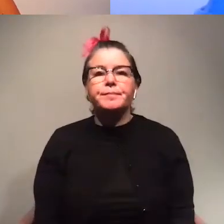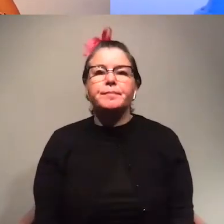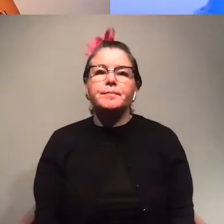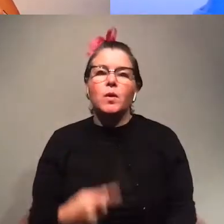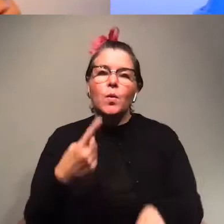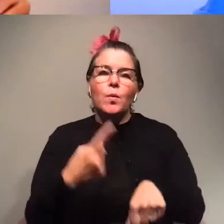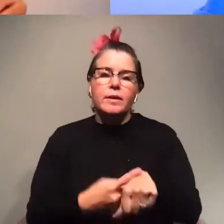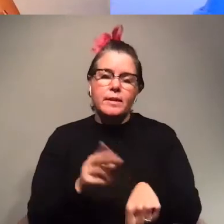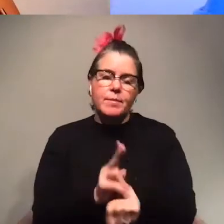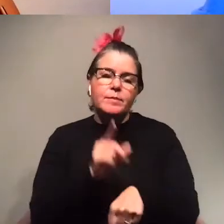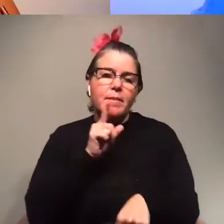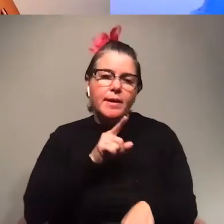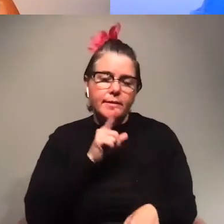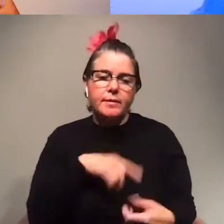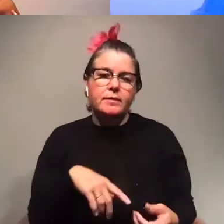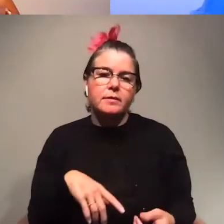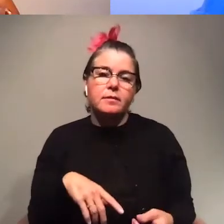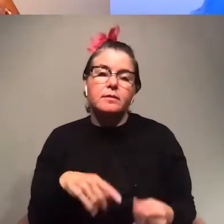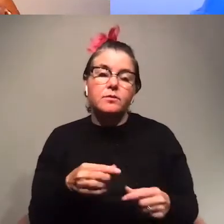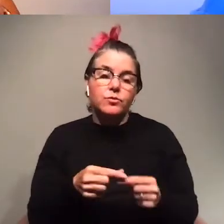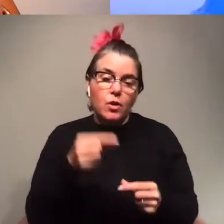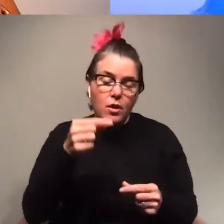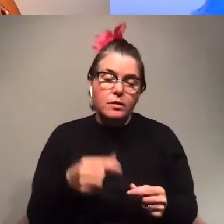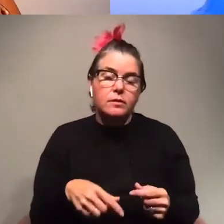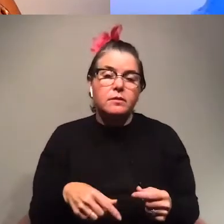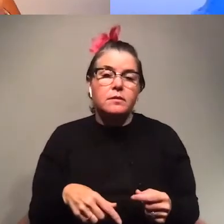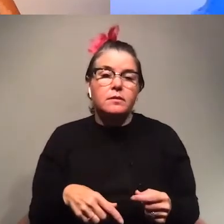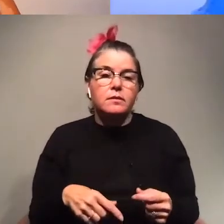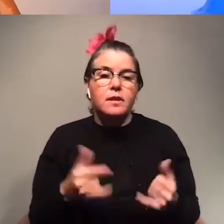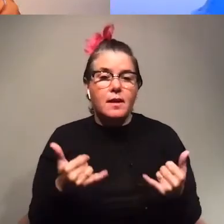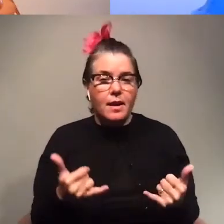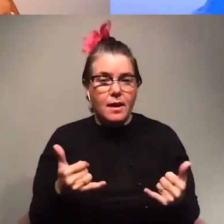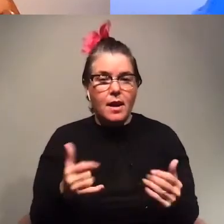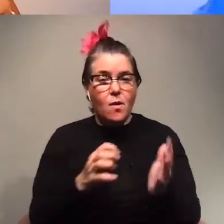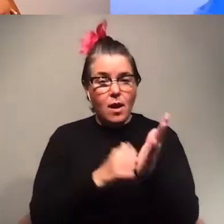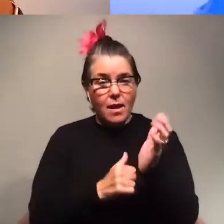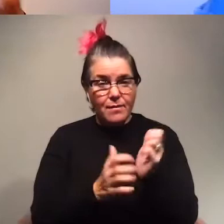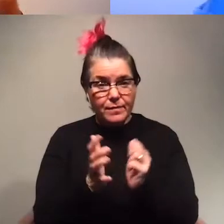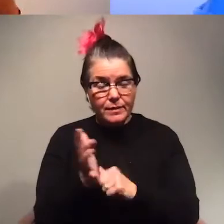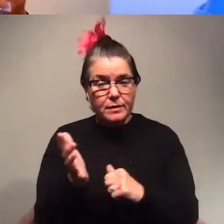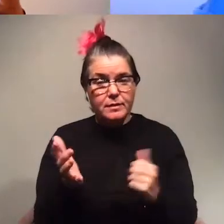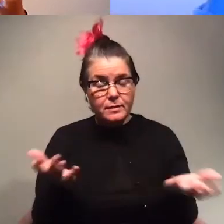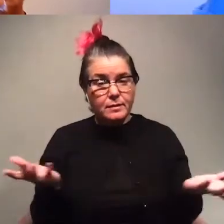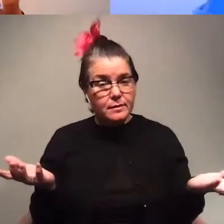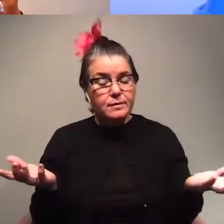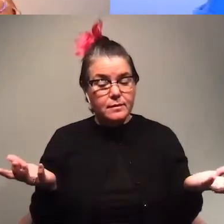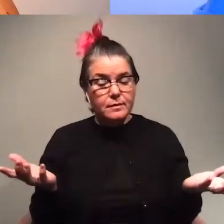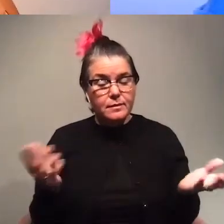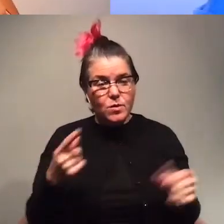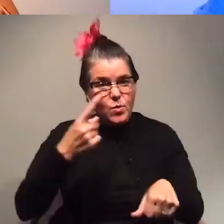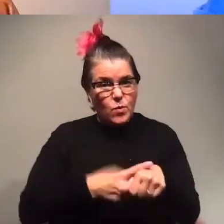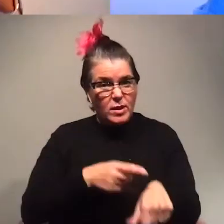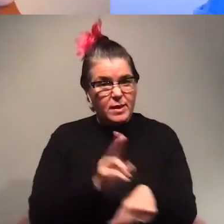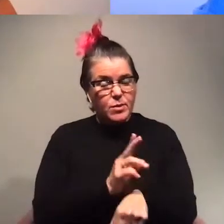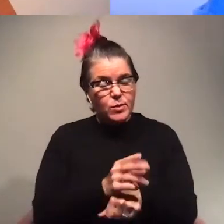plastic waste. That, you know, that's our straws, and now even like our gloves, like those single-use gloves,